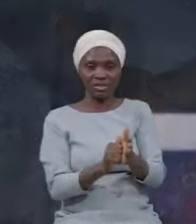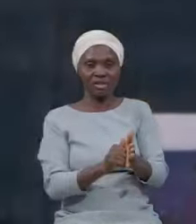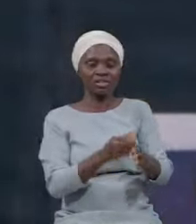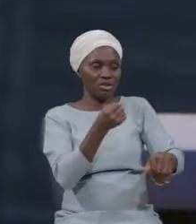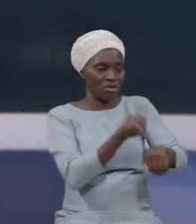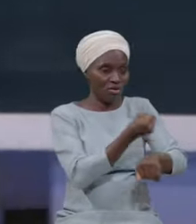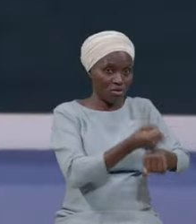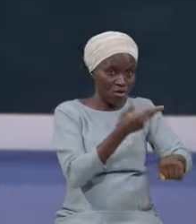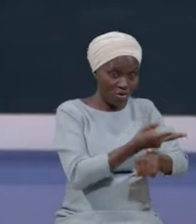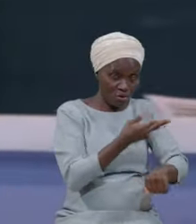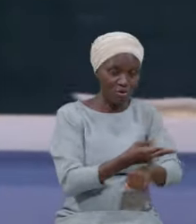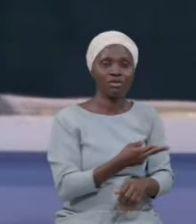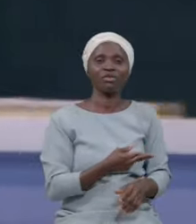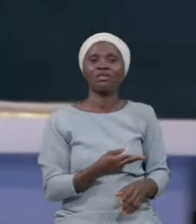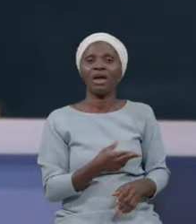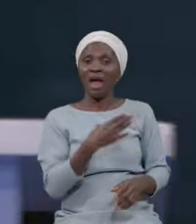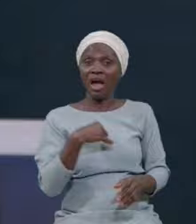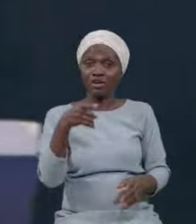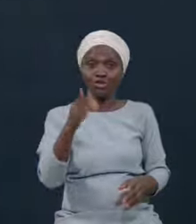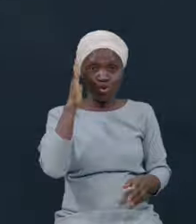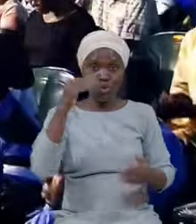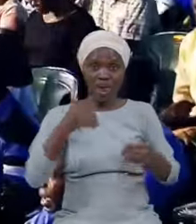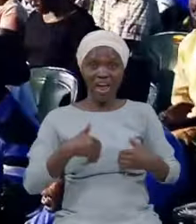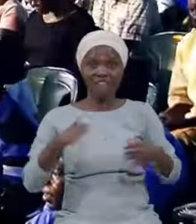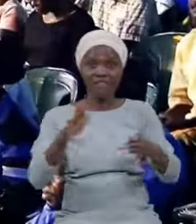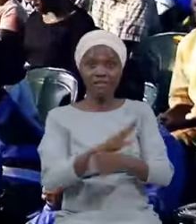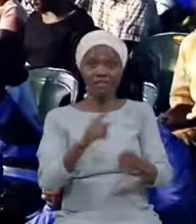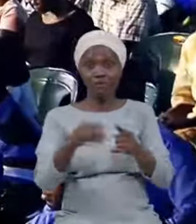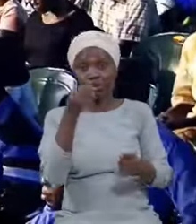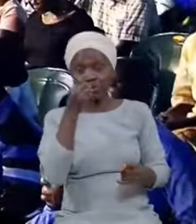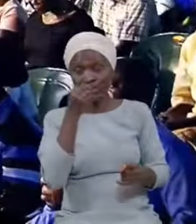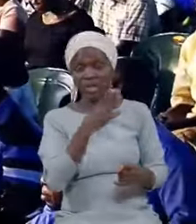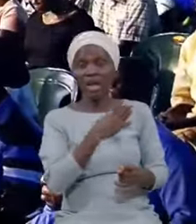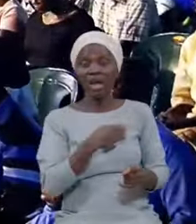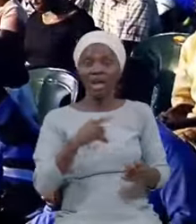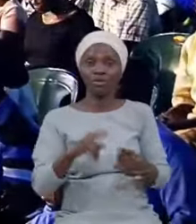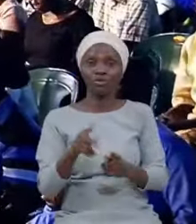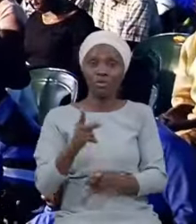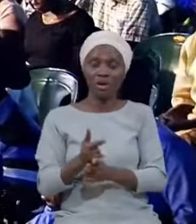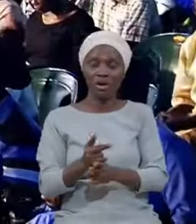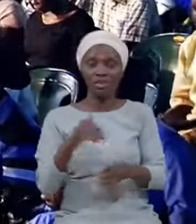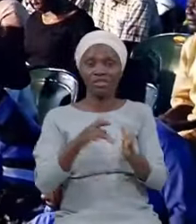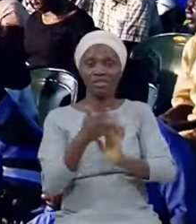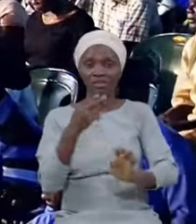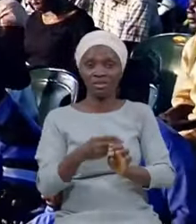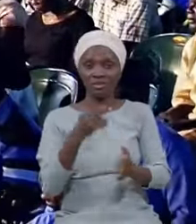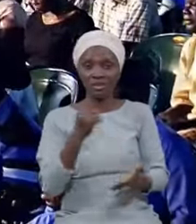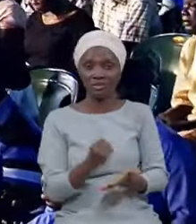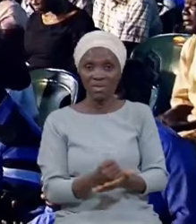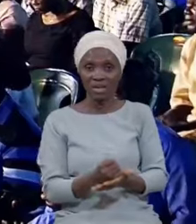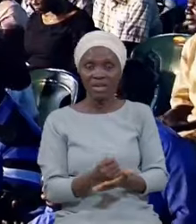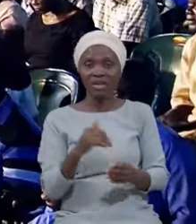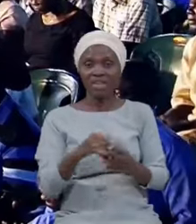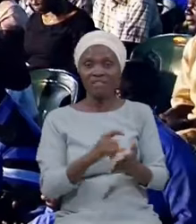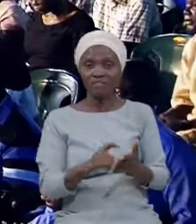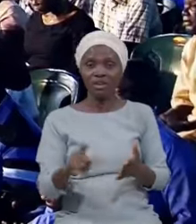by in Jesus' name. In verse 26, it tells us, it says,